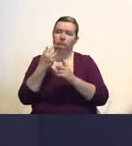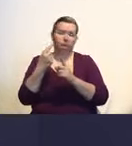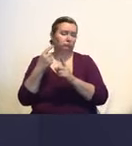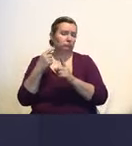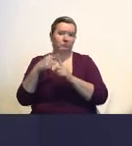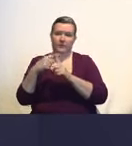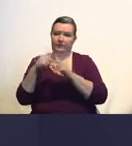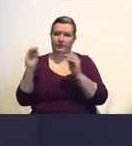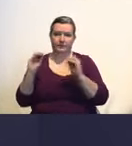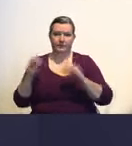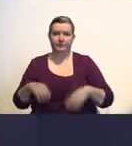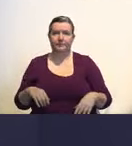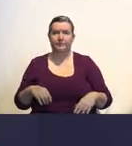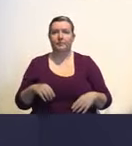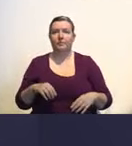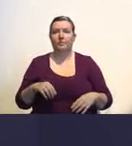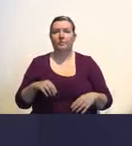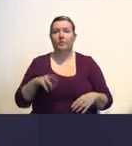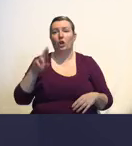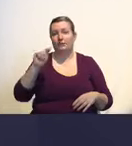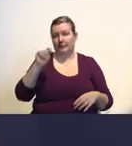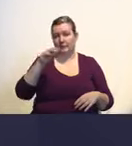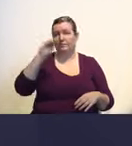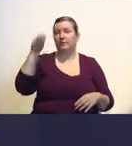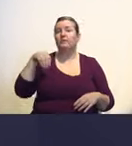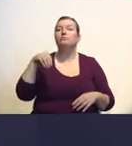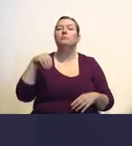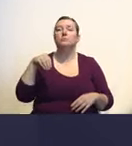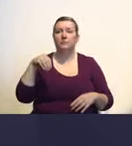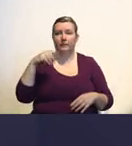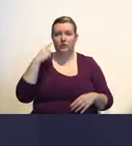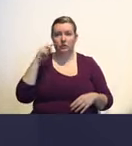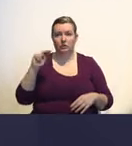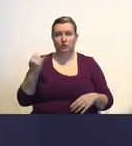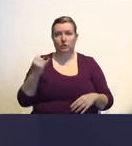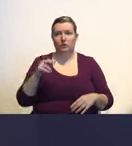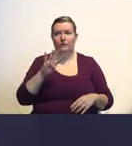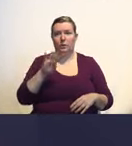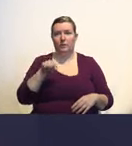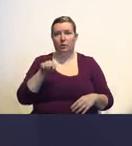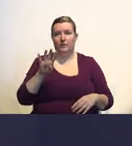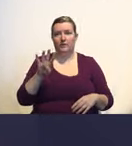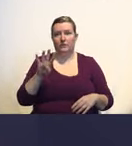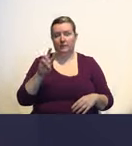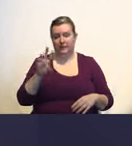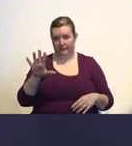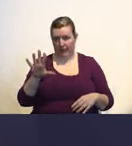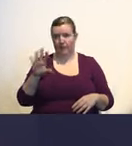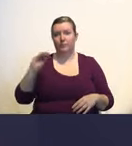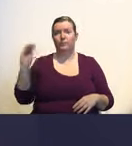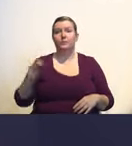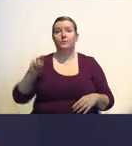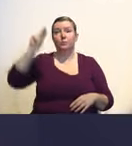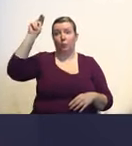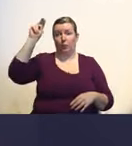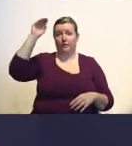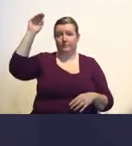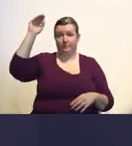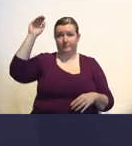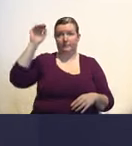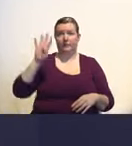percent positivity as of February 19th for New Jersey is 4.65%. The northern part of the state